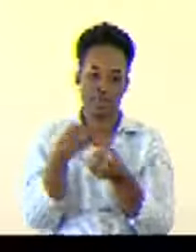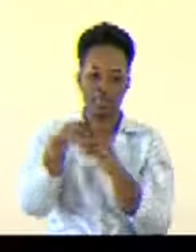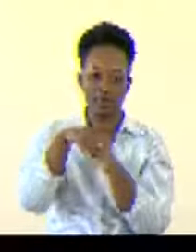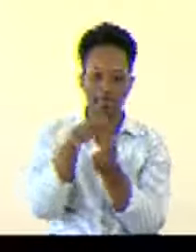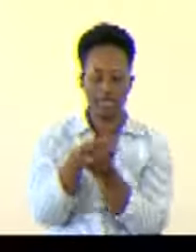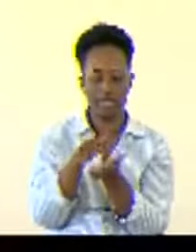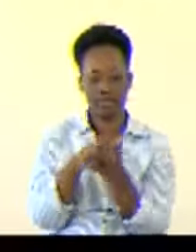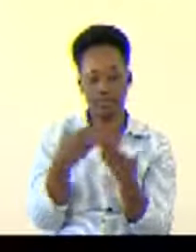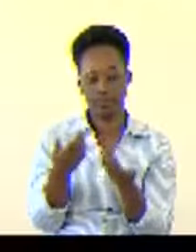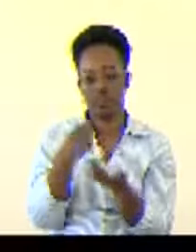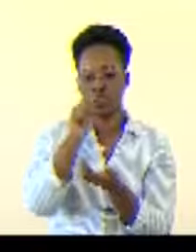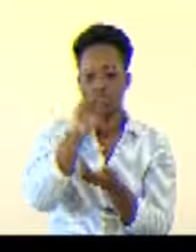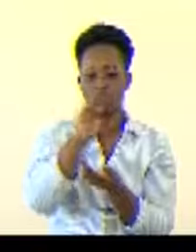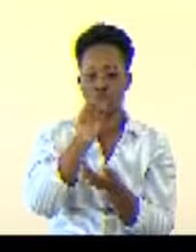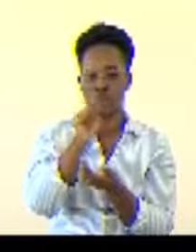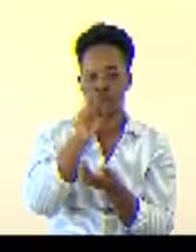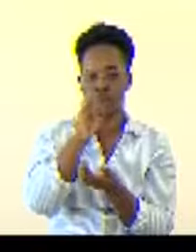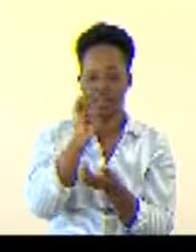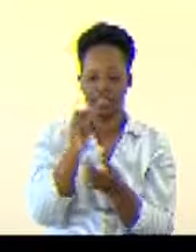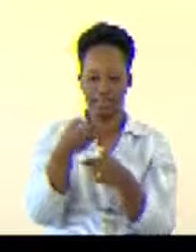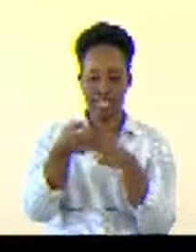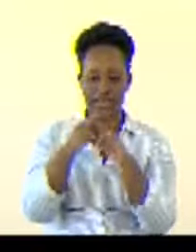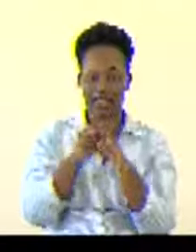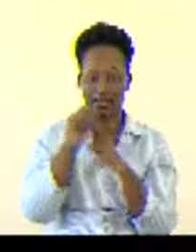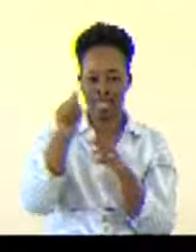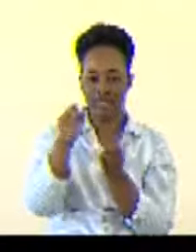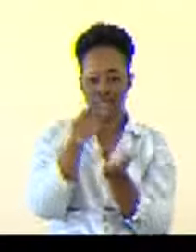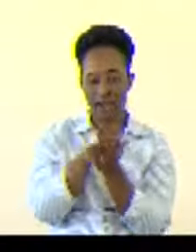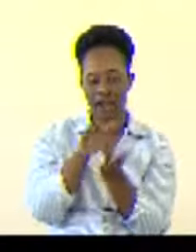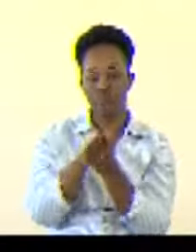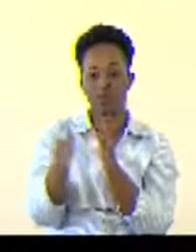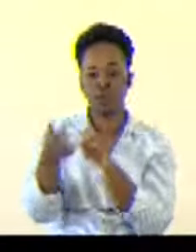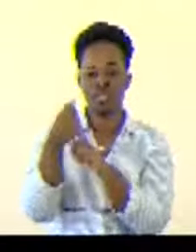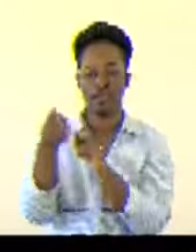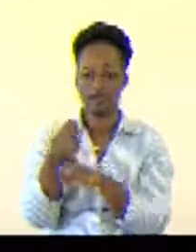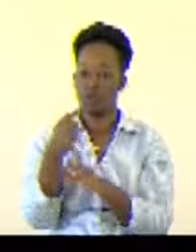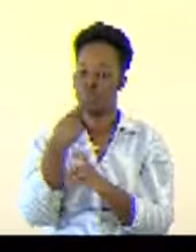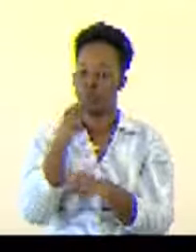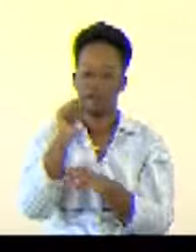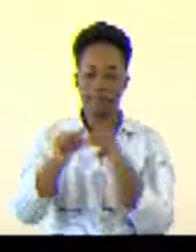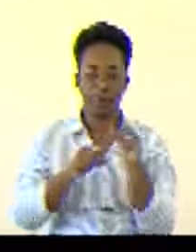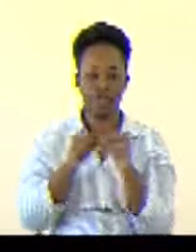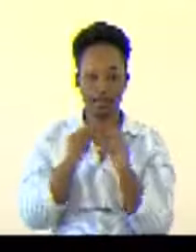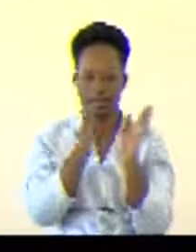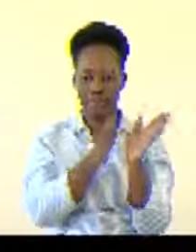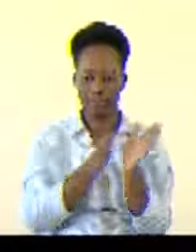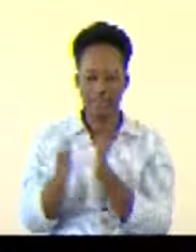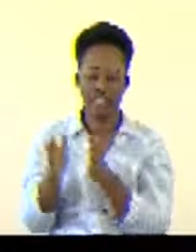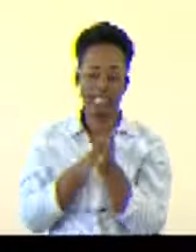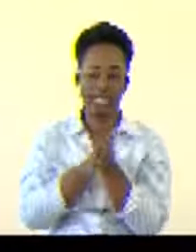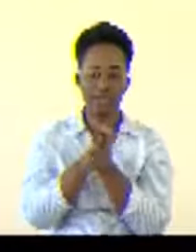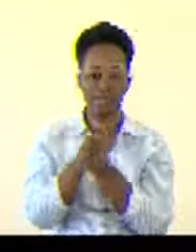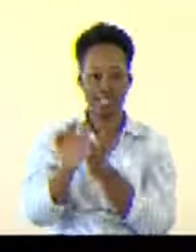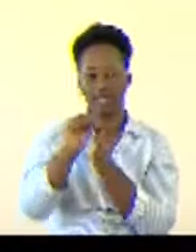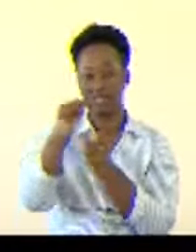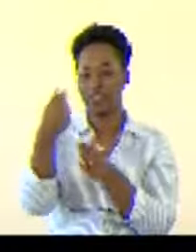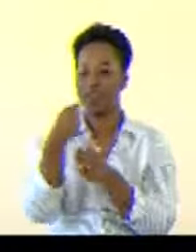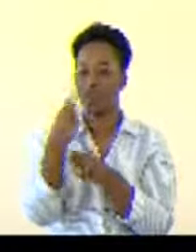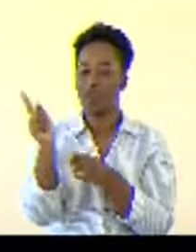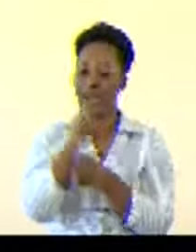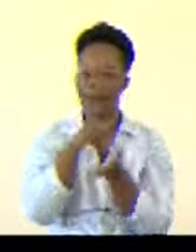trade debtors, that is accounts receivables. Talk about prepaid expenses. Then talk about